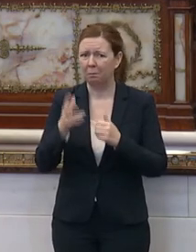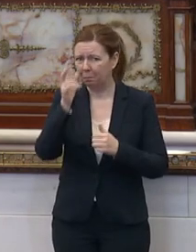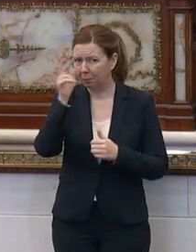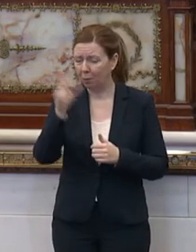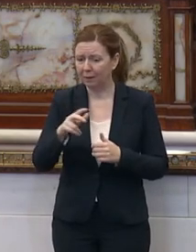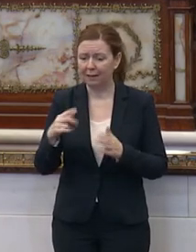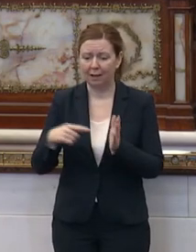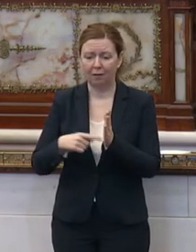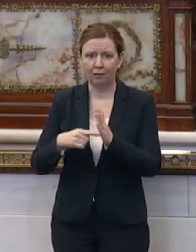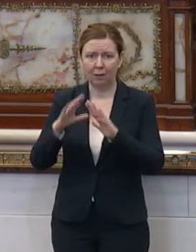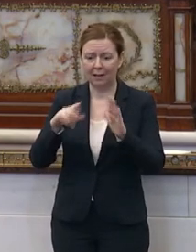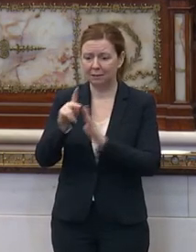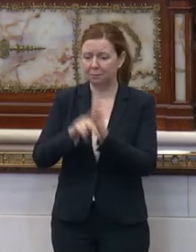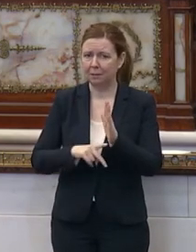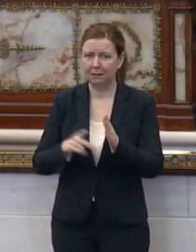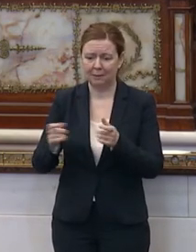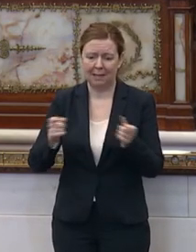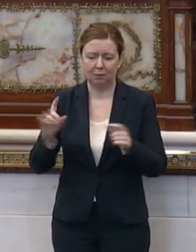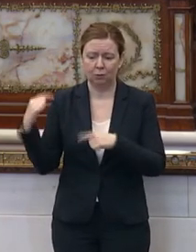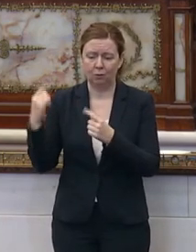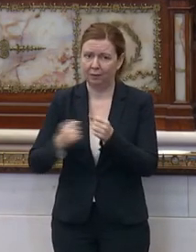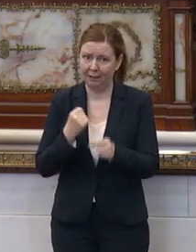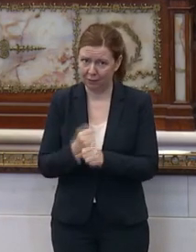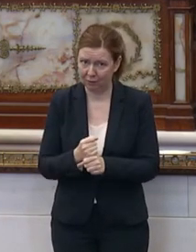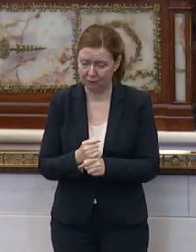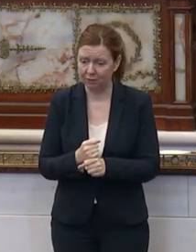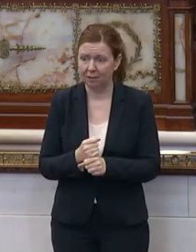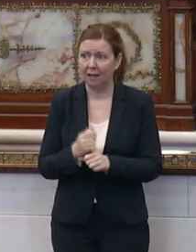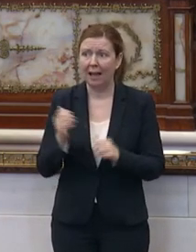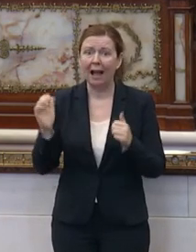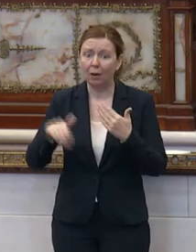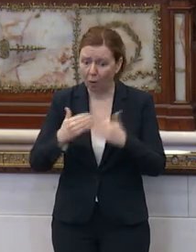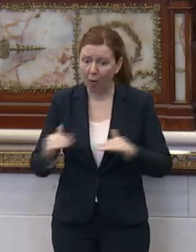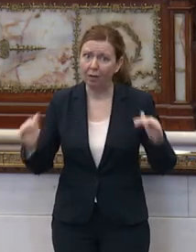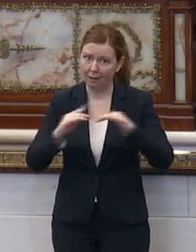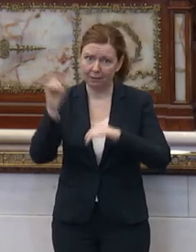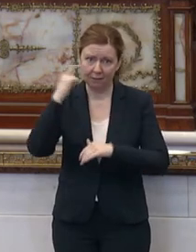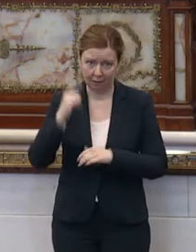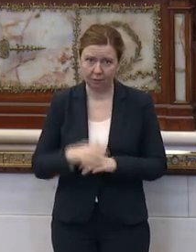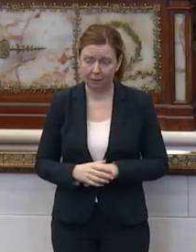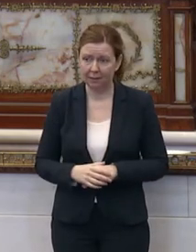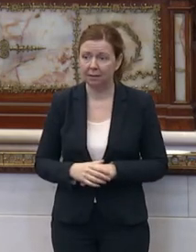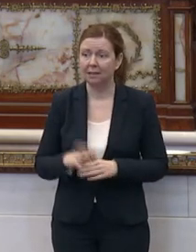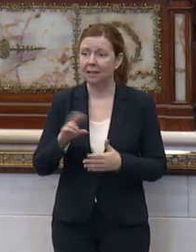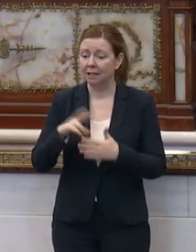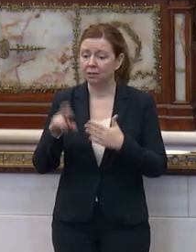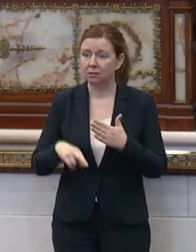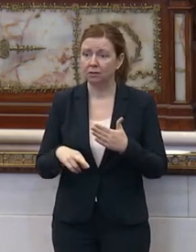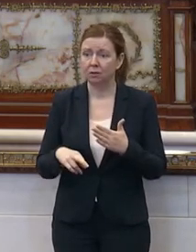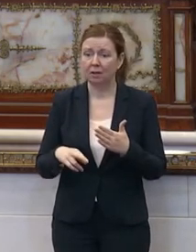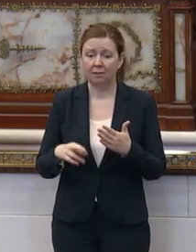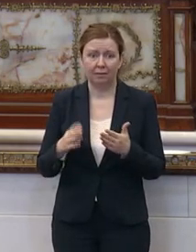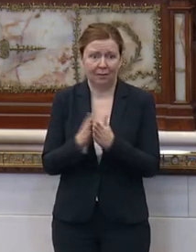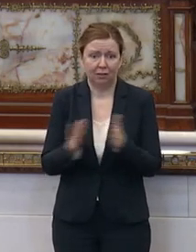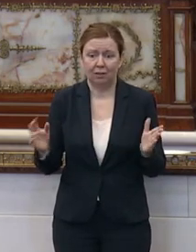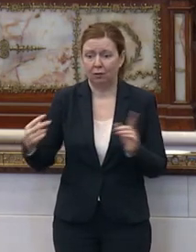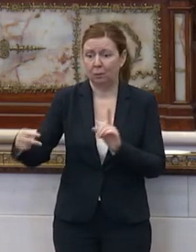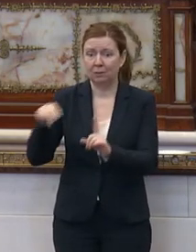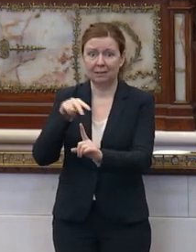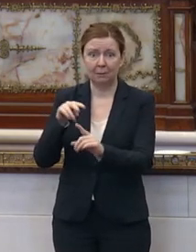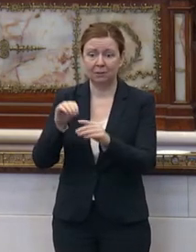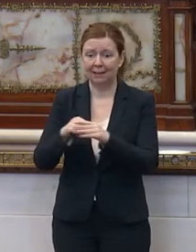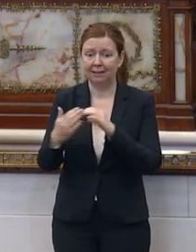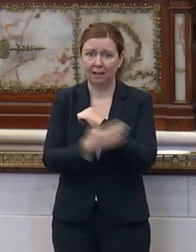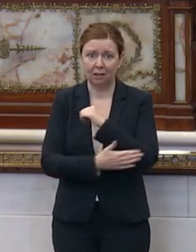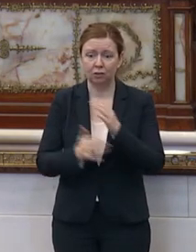affordable housing policy has been handled over the years at all levels of government. It's the result of the general perception in